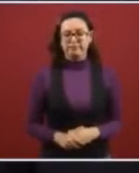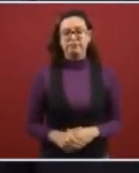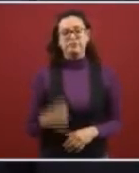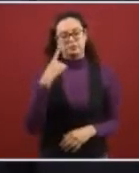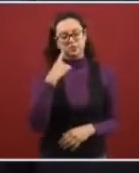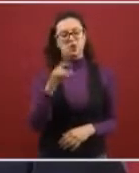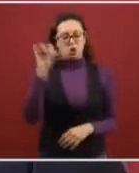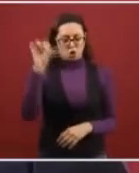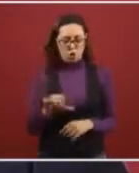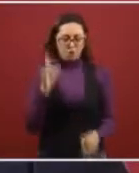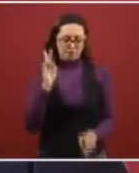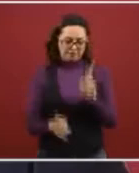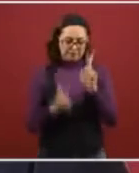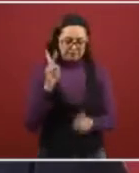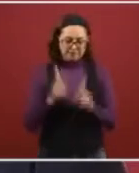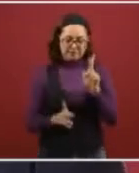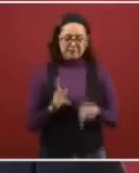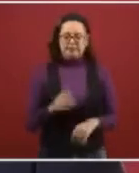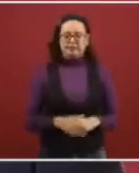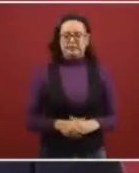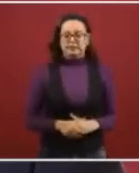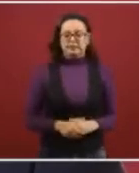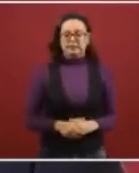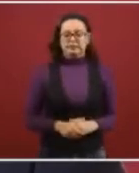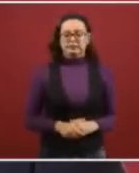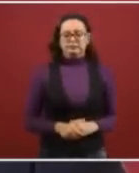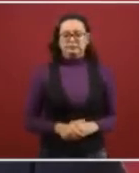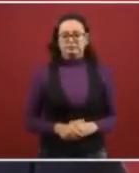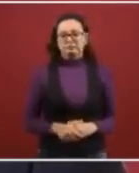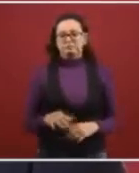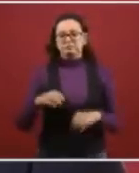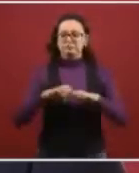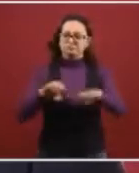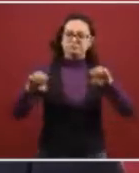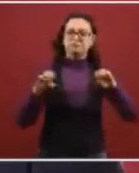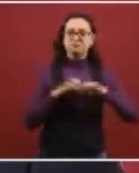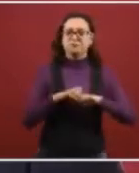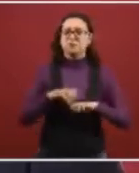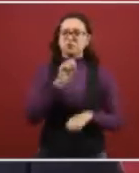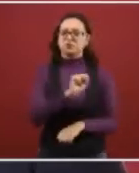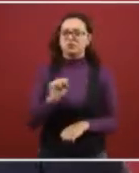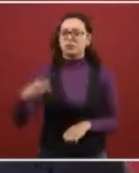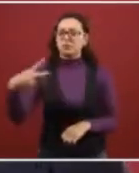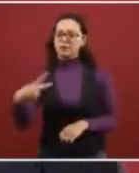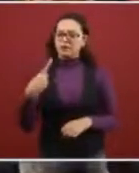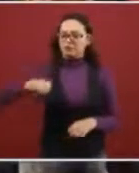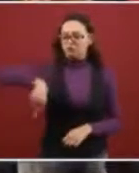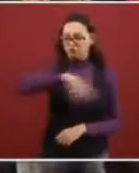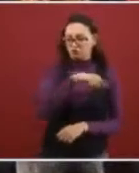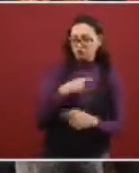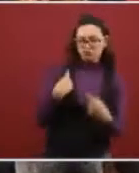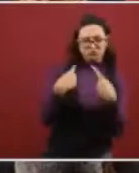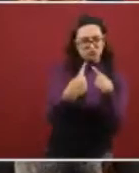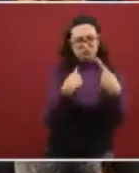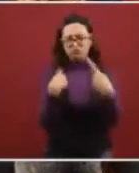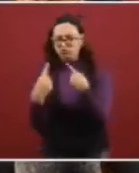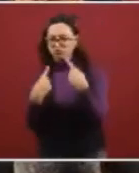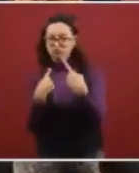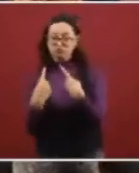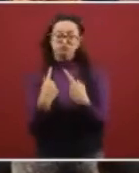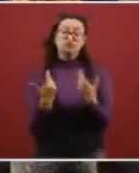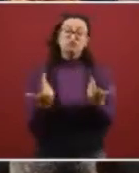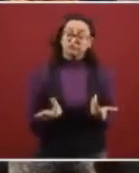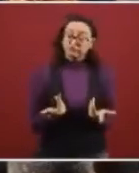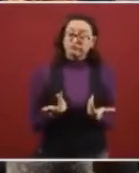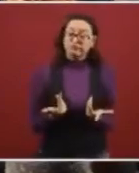hablé, lo dije, I talked about it today. En el gabinete de seguridad. In the security vamos cabinet. A tener